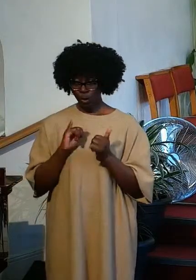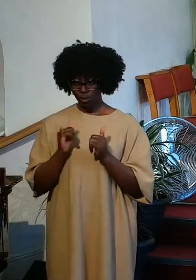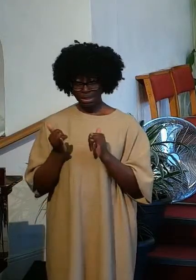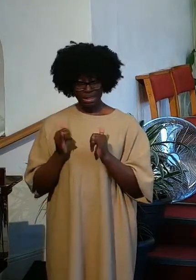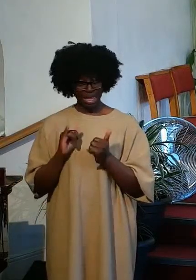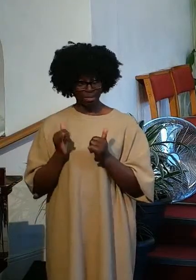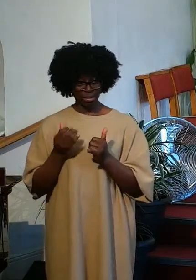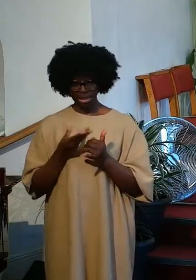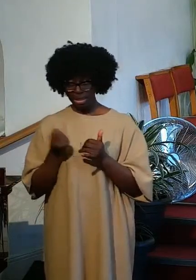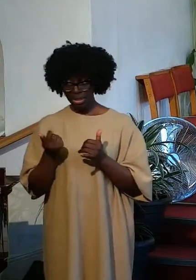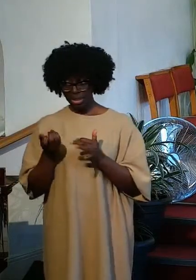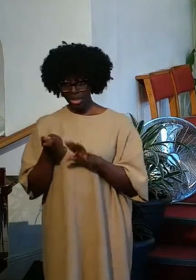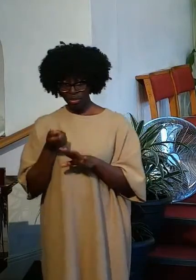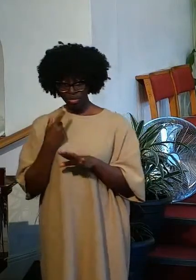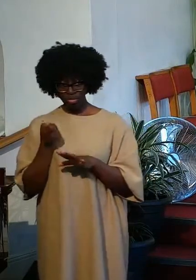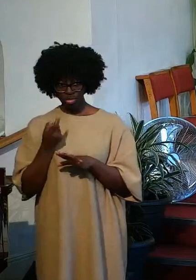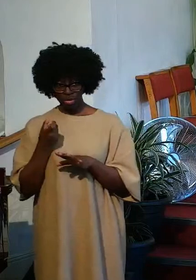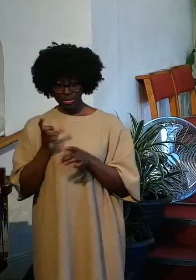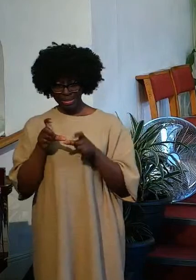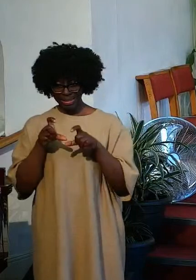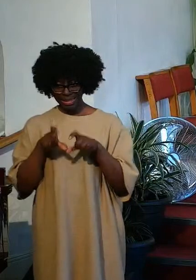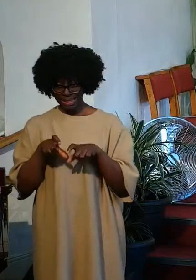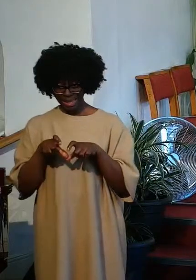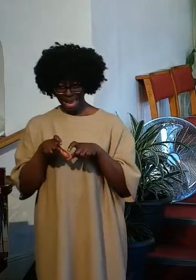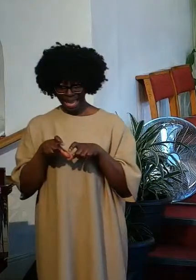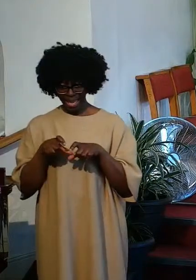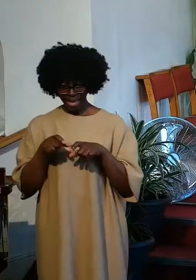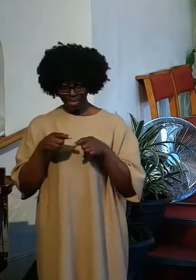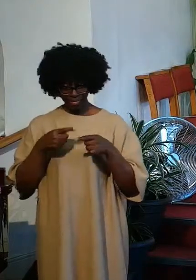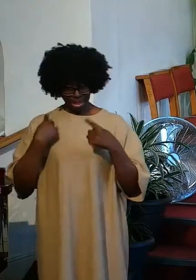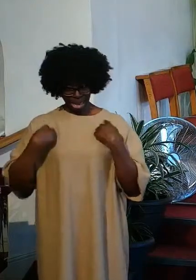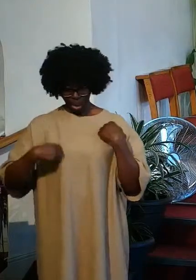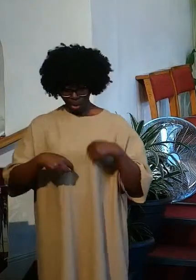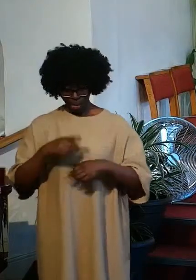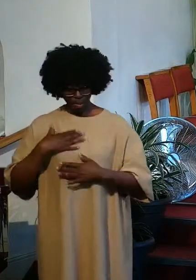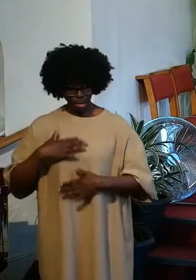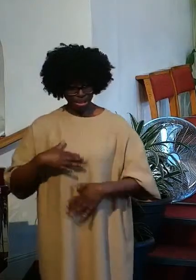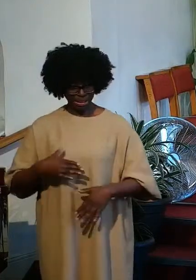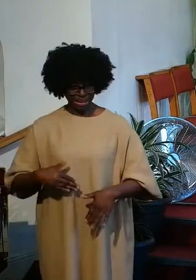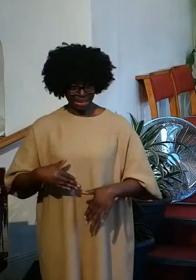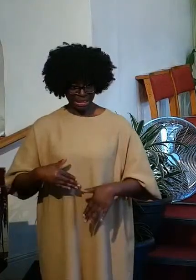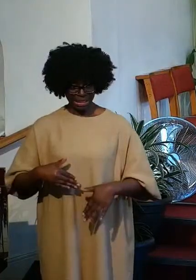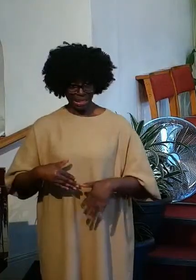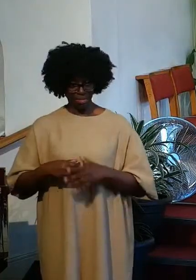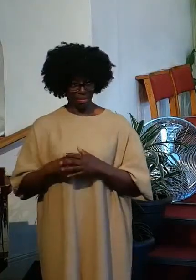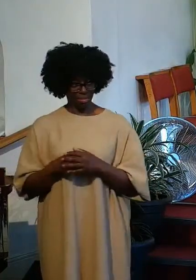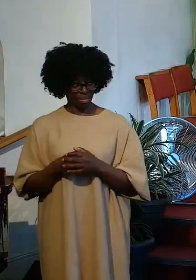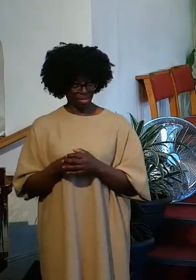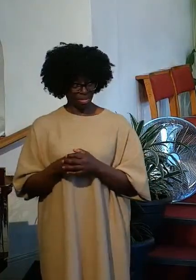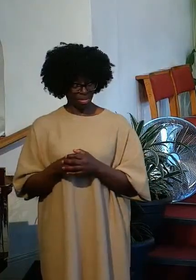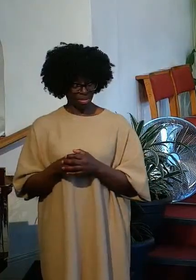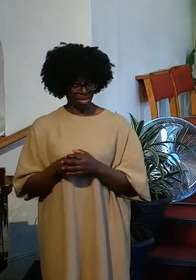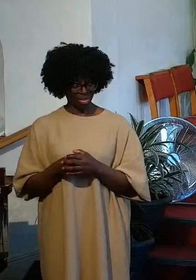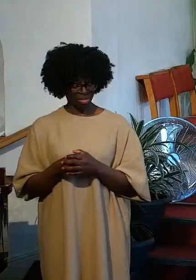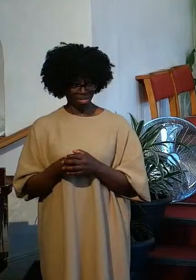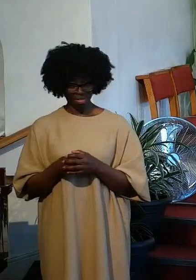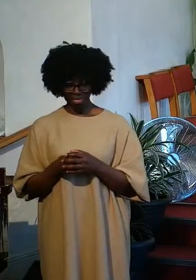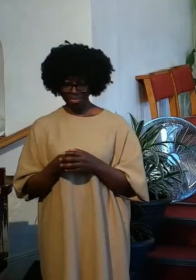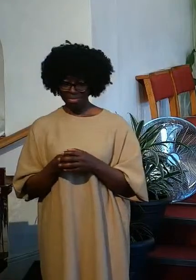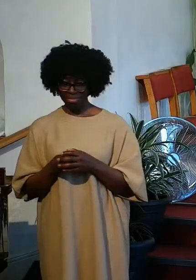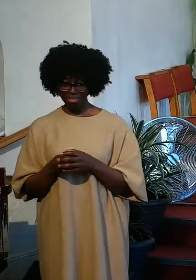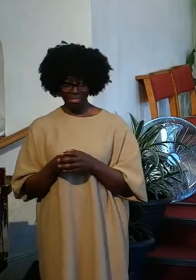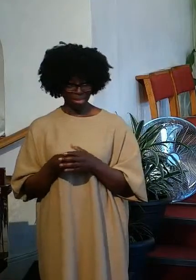even some drugs, to remain in our system longer, and it elevates the concentration of those in our system. Now, I don't want to go into all